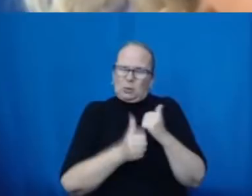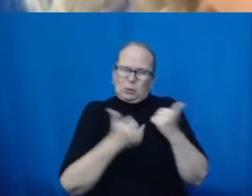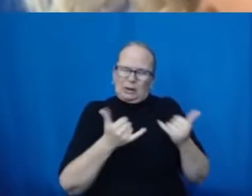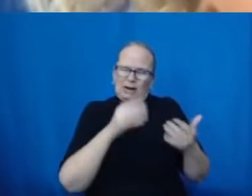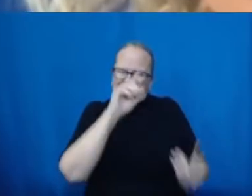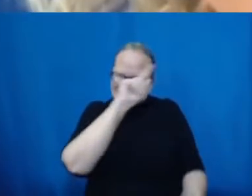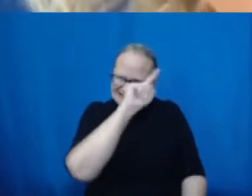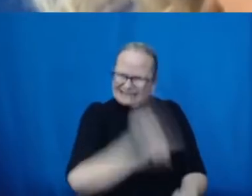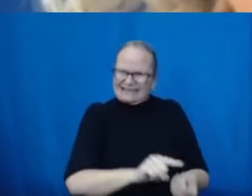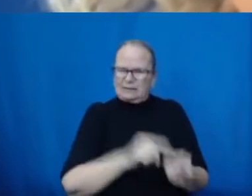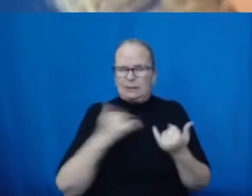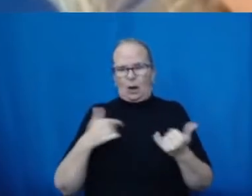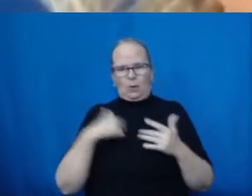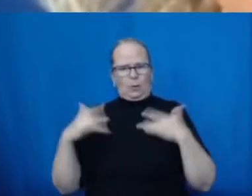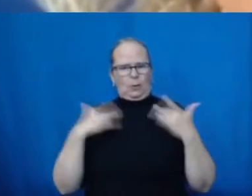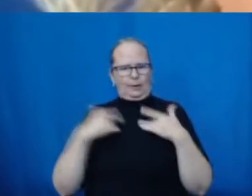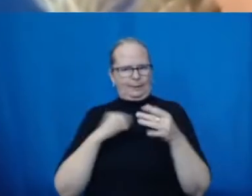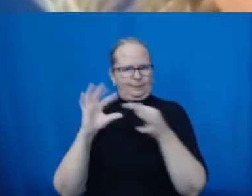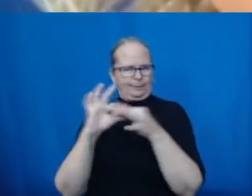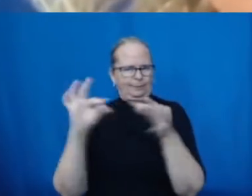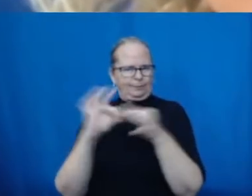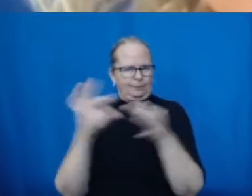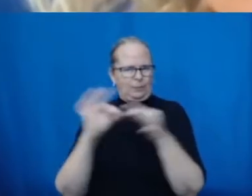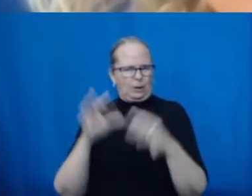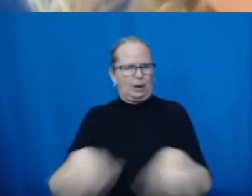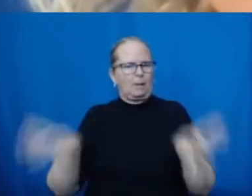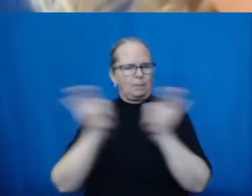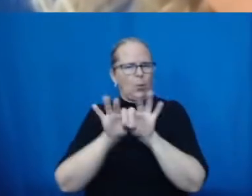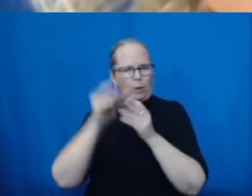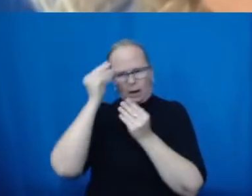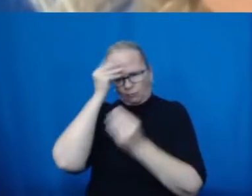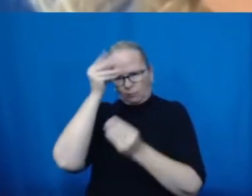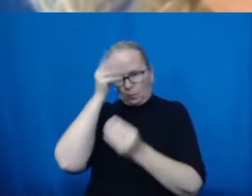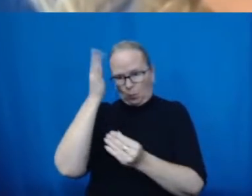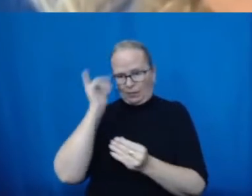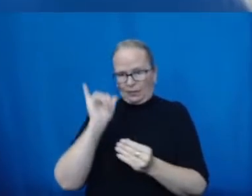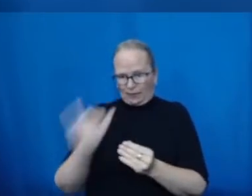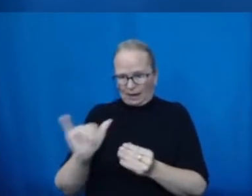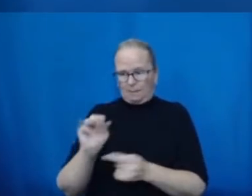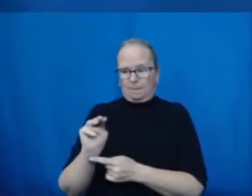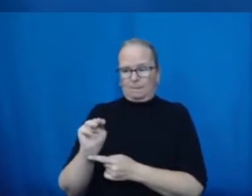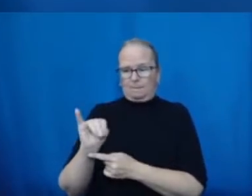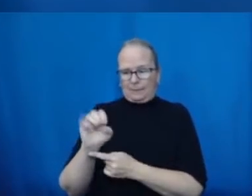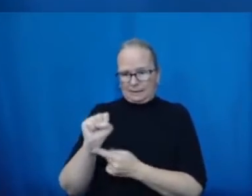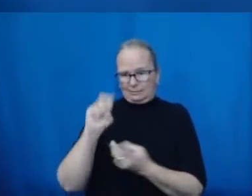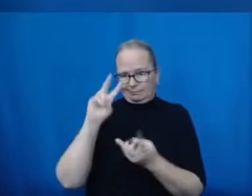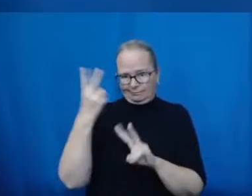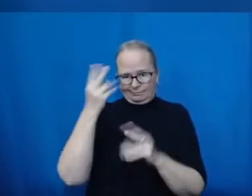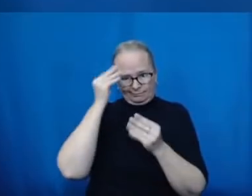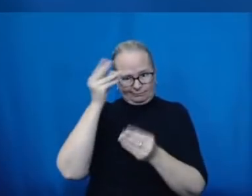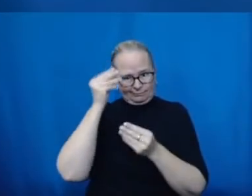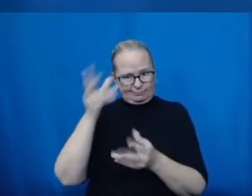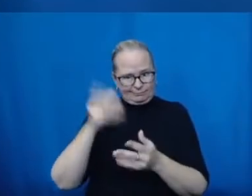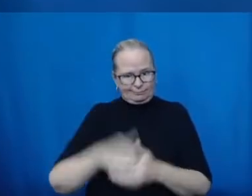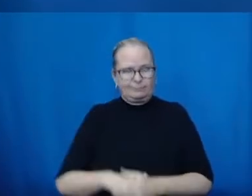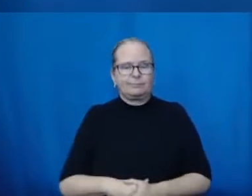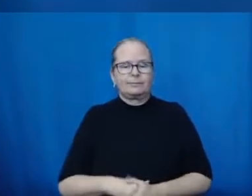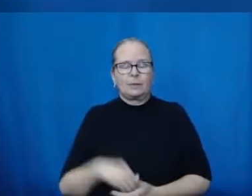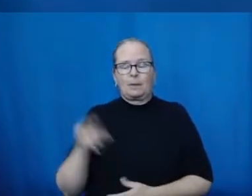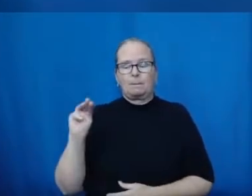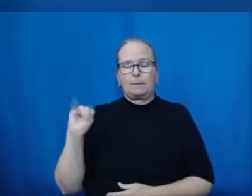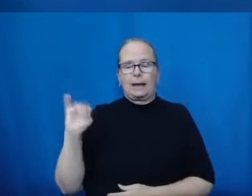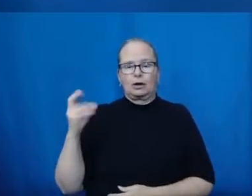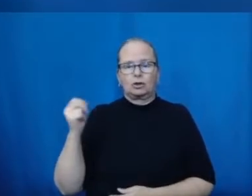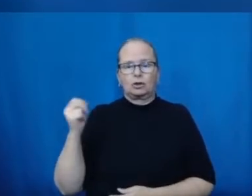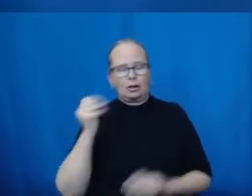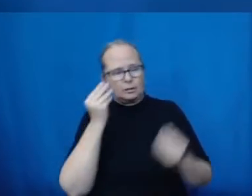issue. Thank you very much, Dr. Vipond, and thank you very much for taking the time out of your exceptionally busy day. I